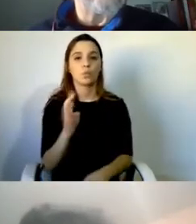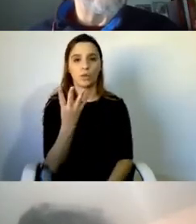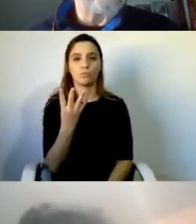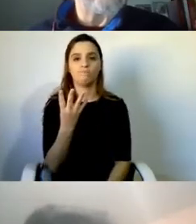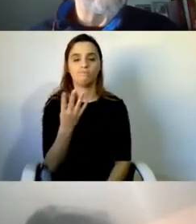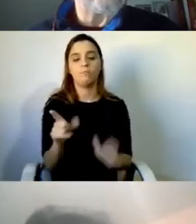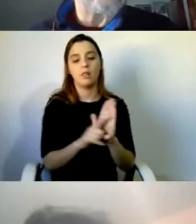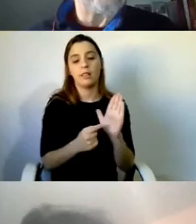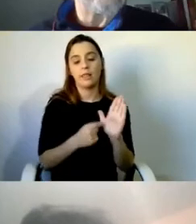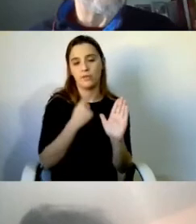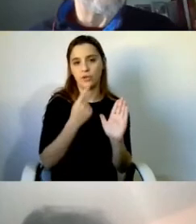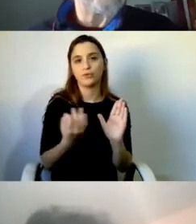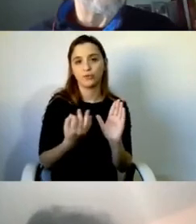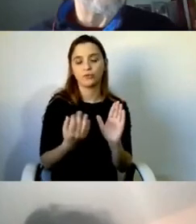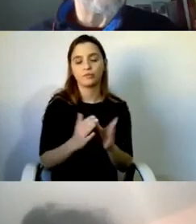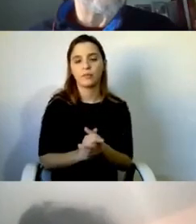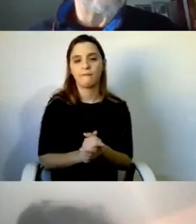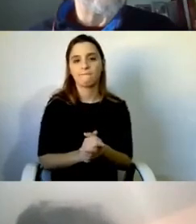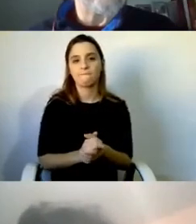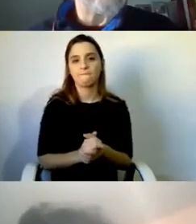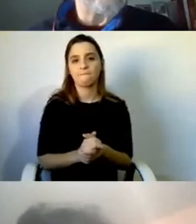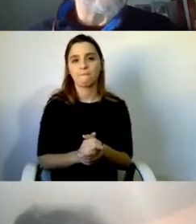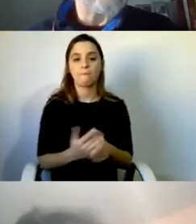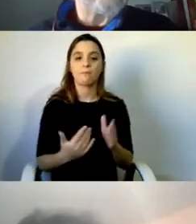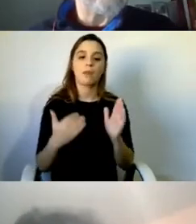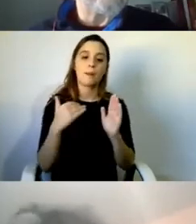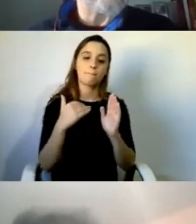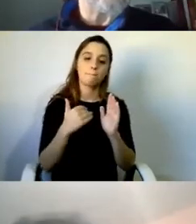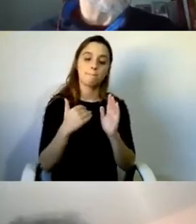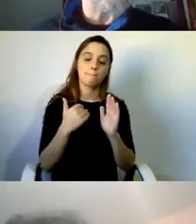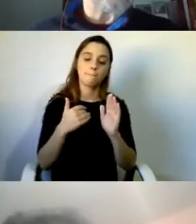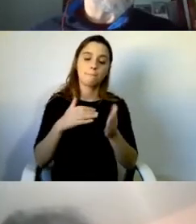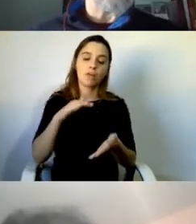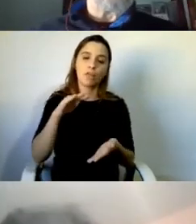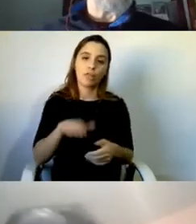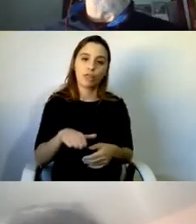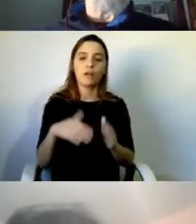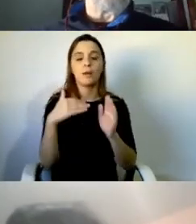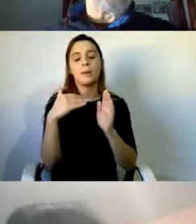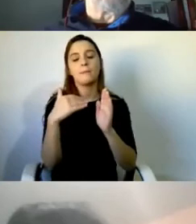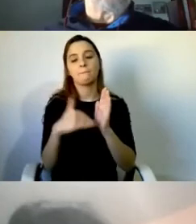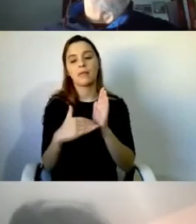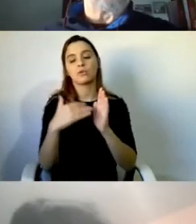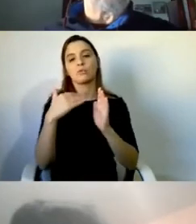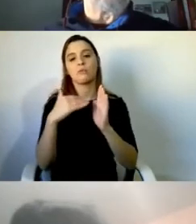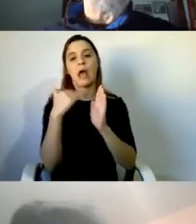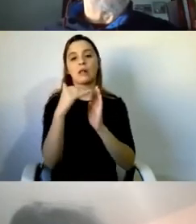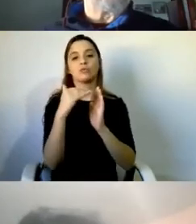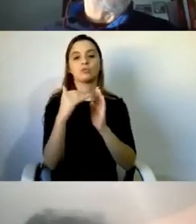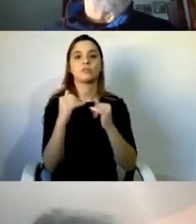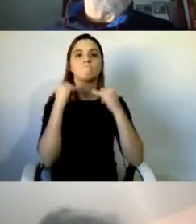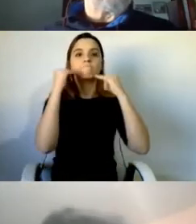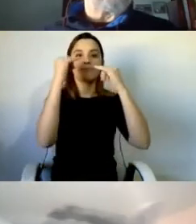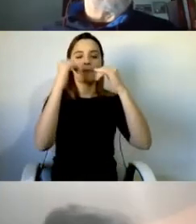low, medium, high level of dependence, and fully dependent person.